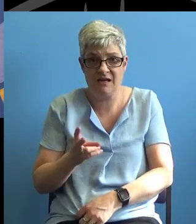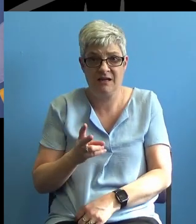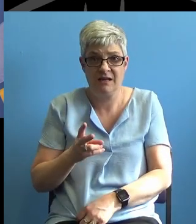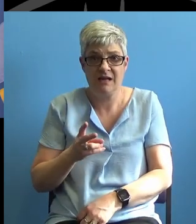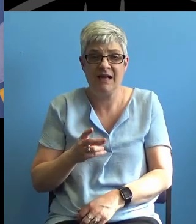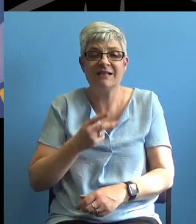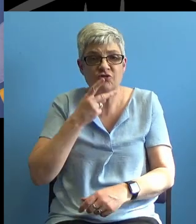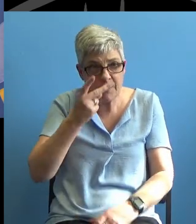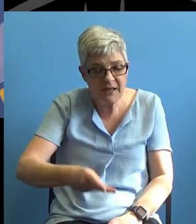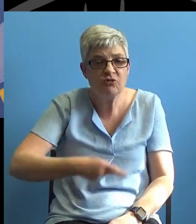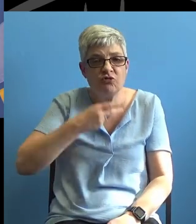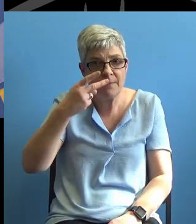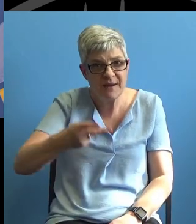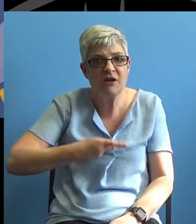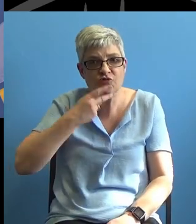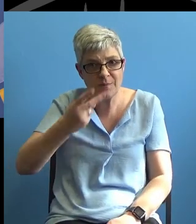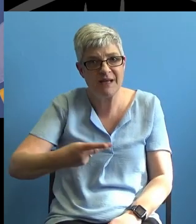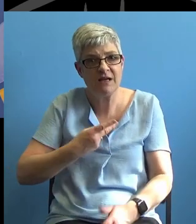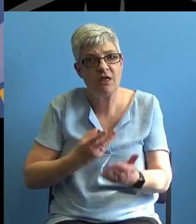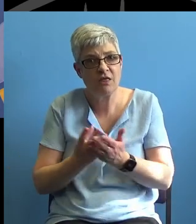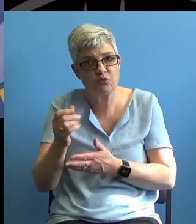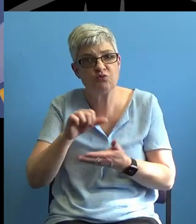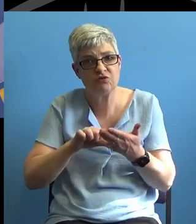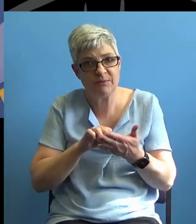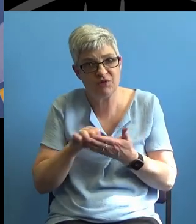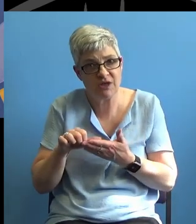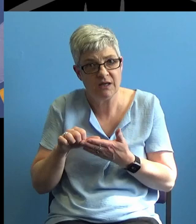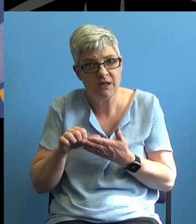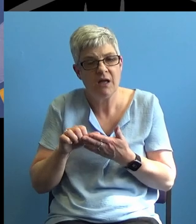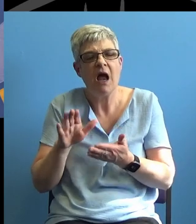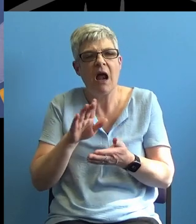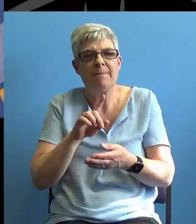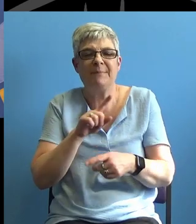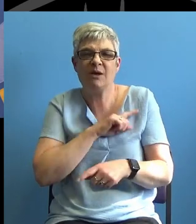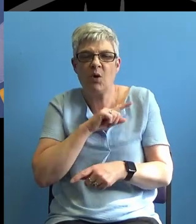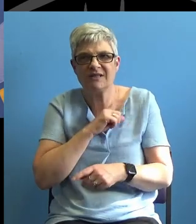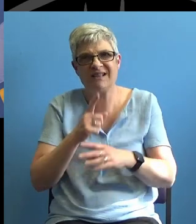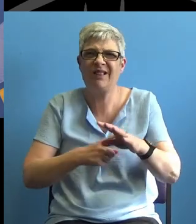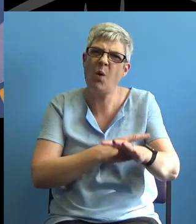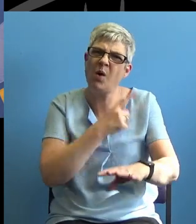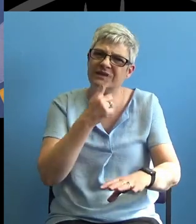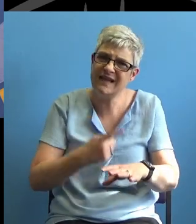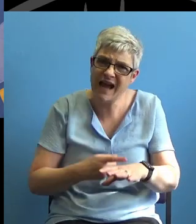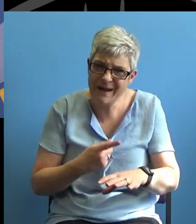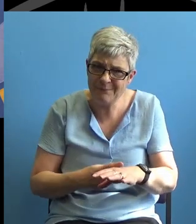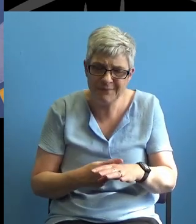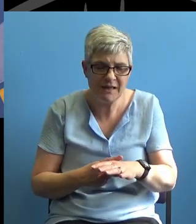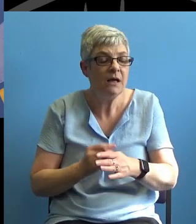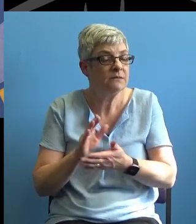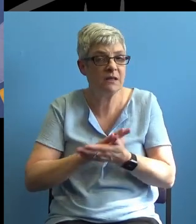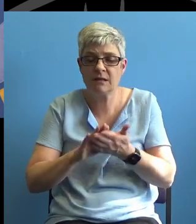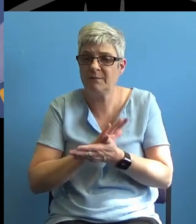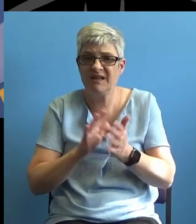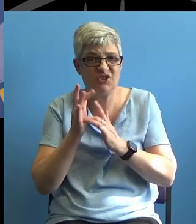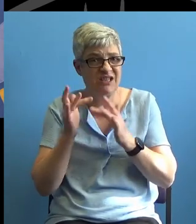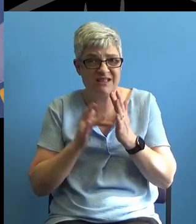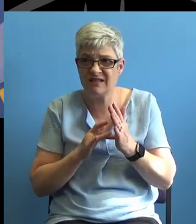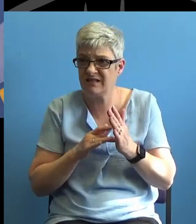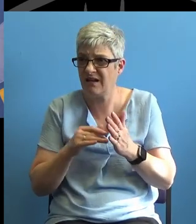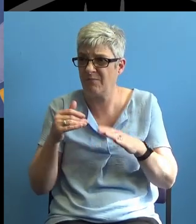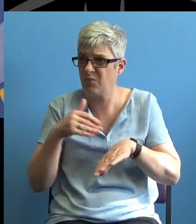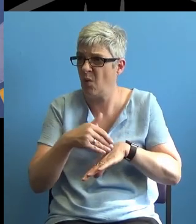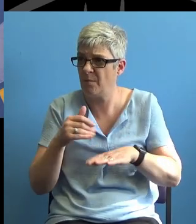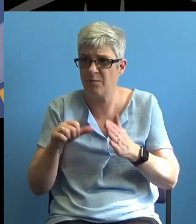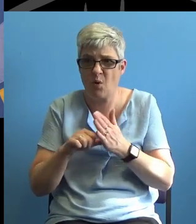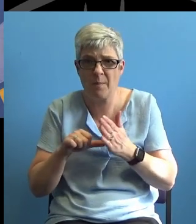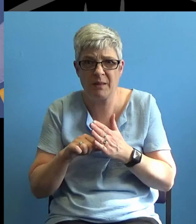Scripture. And just because it's taken longer than some people were expecting doesn't mean that Jesus has got some trouble finding